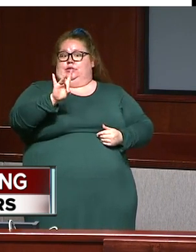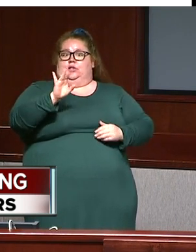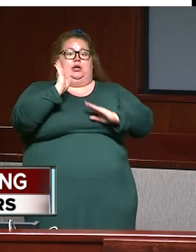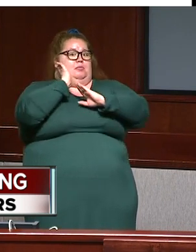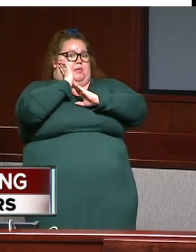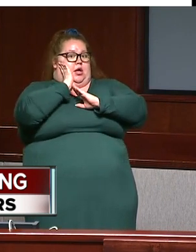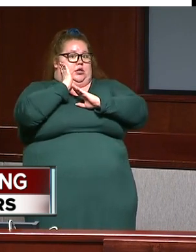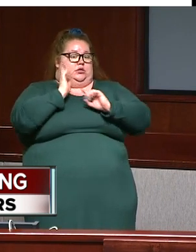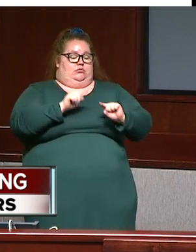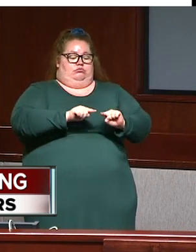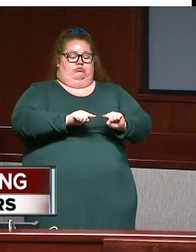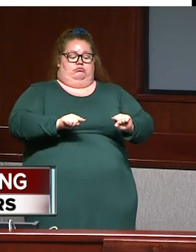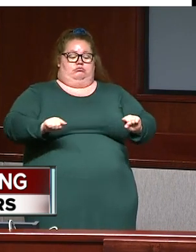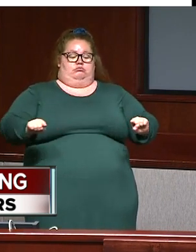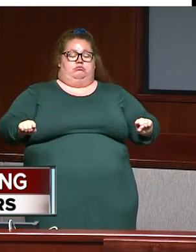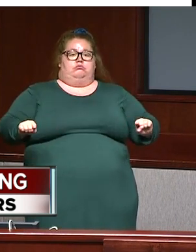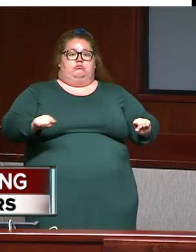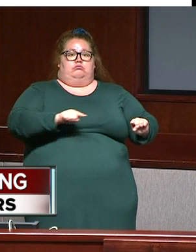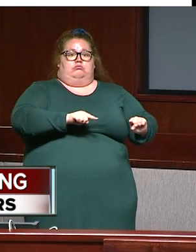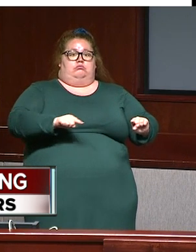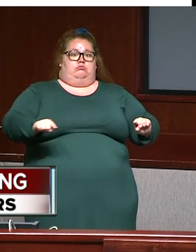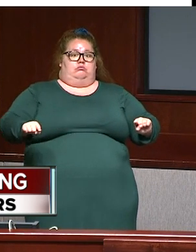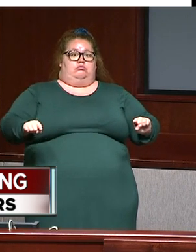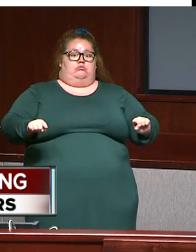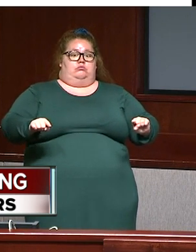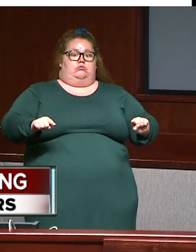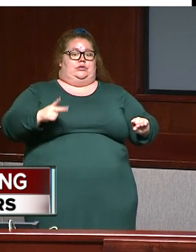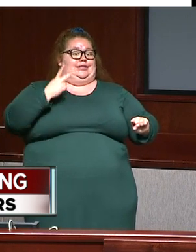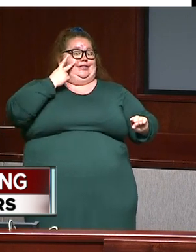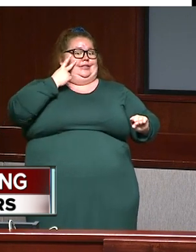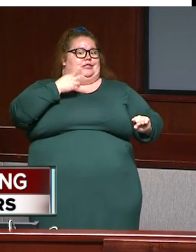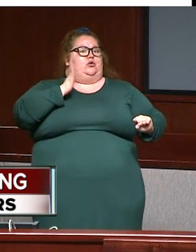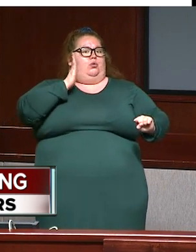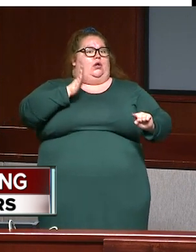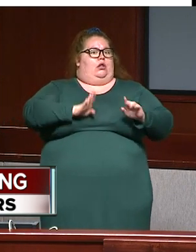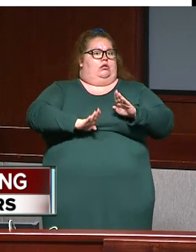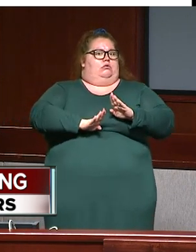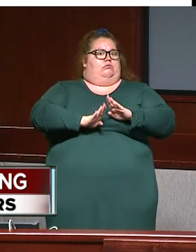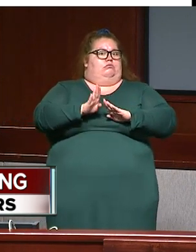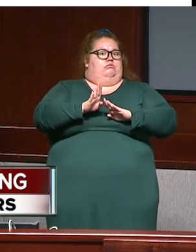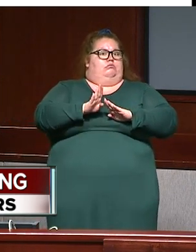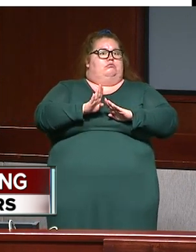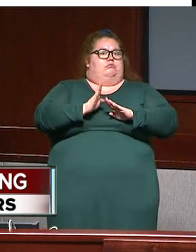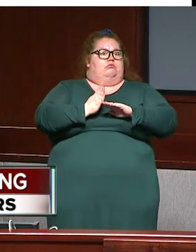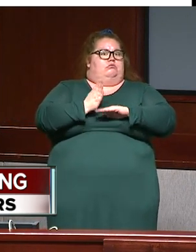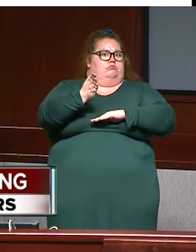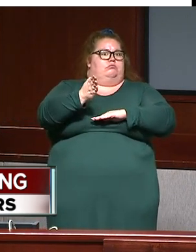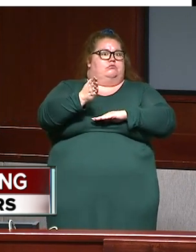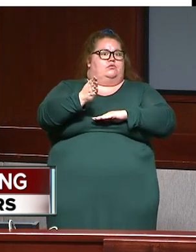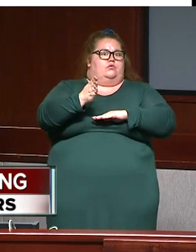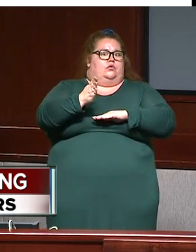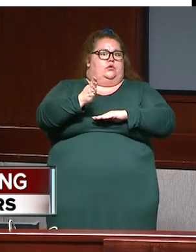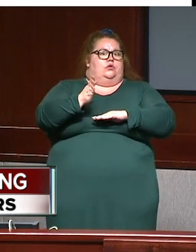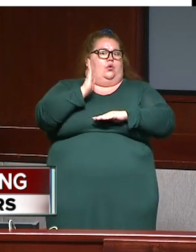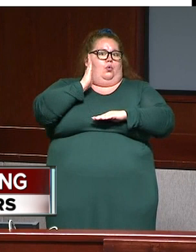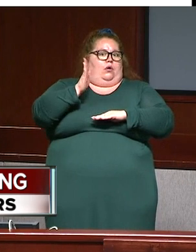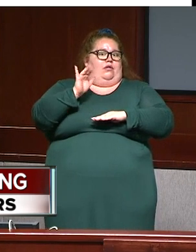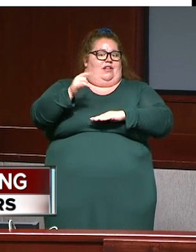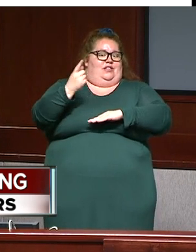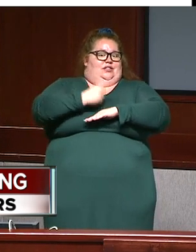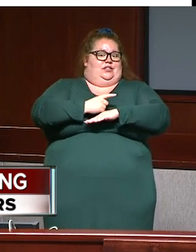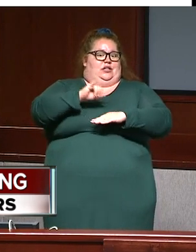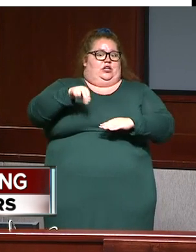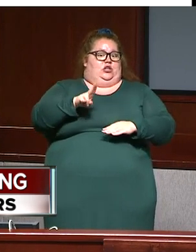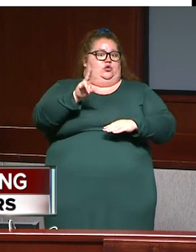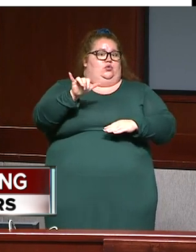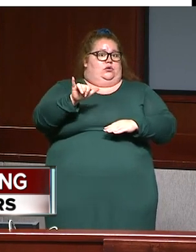that we will actually go above that normal level of ICU beds on that date. That causes us